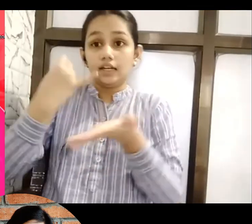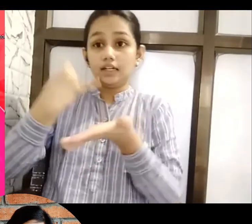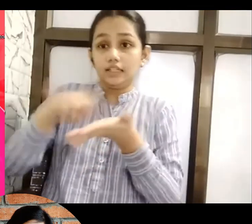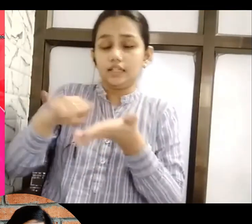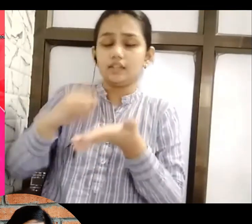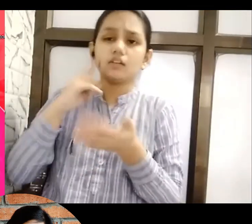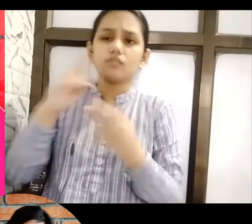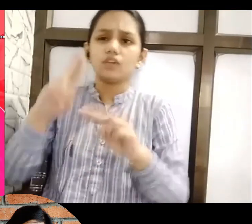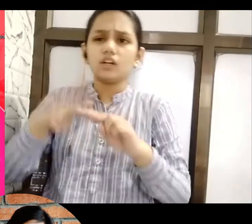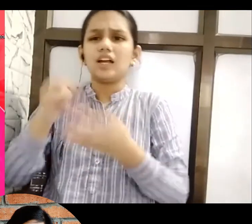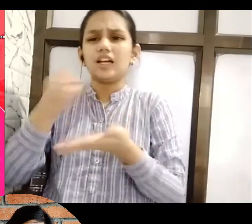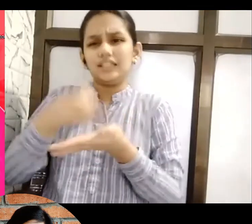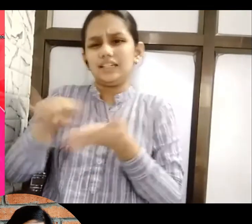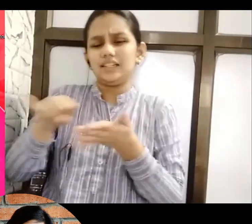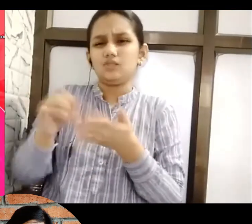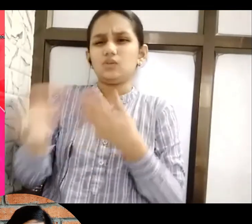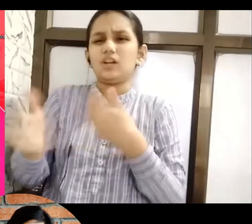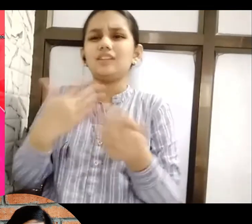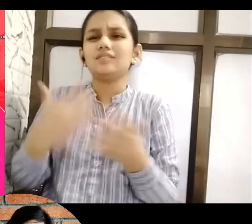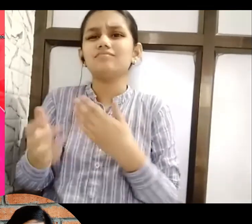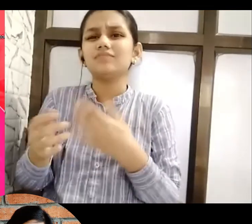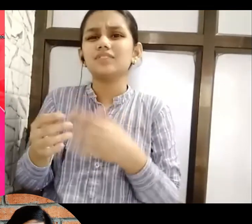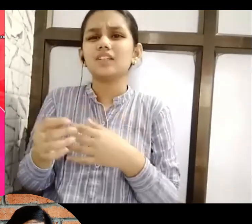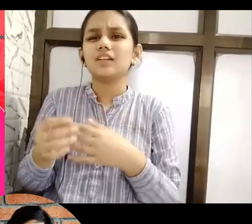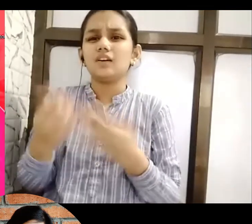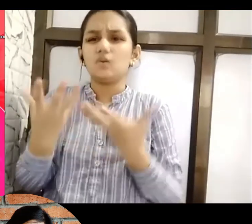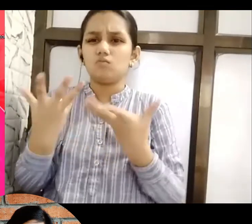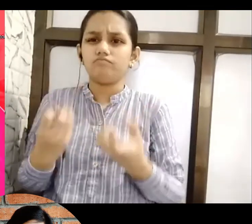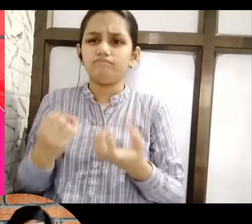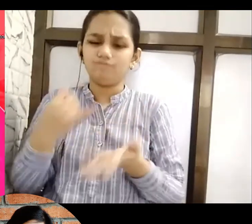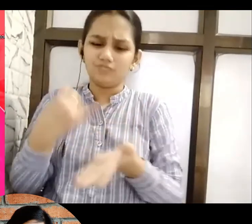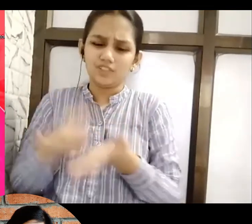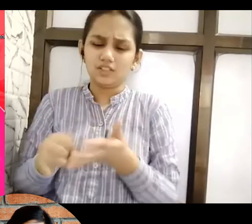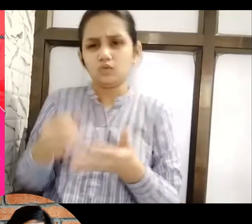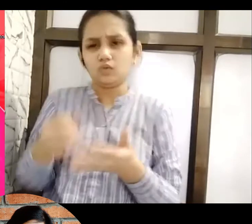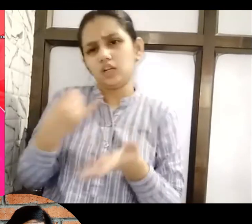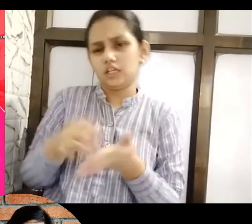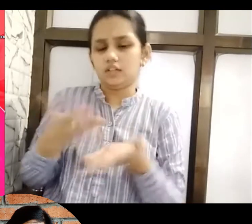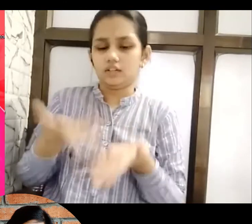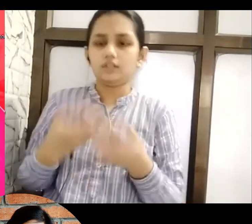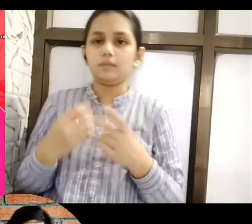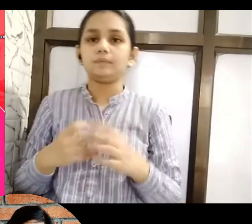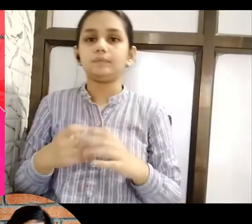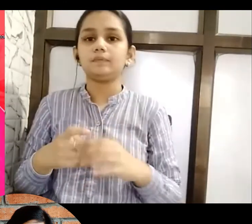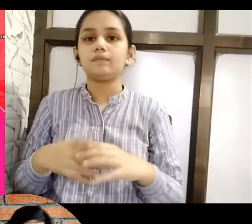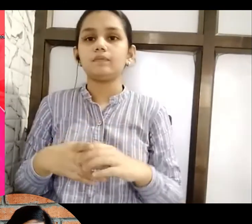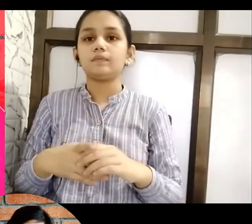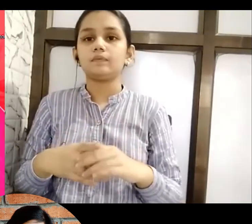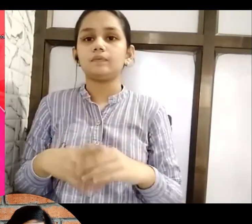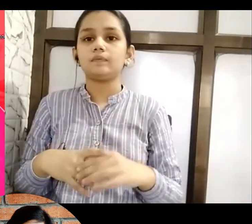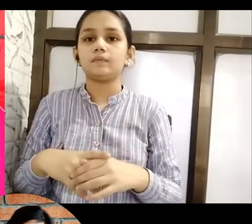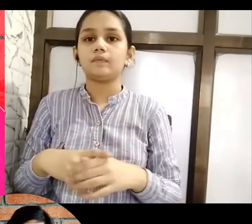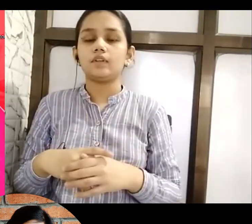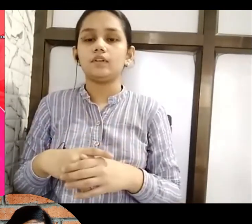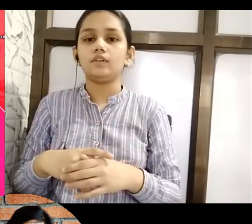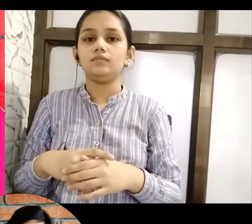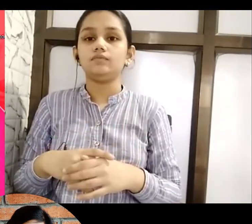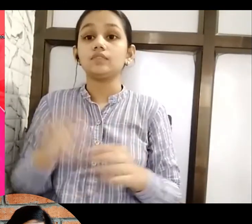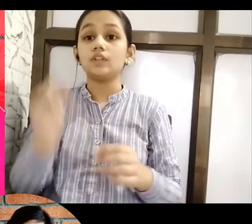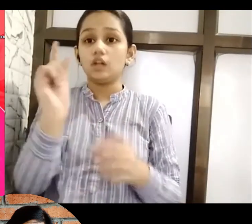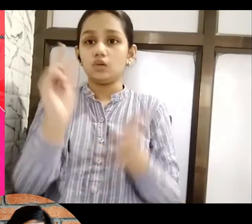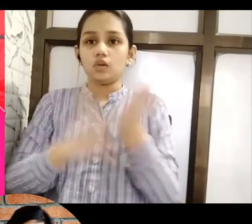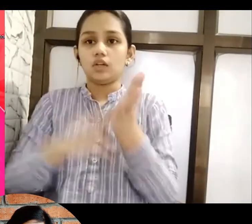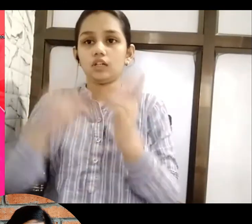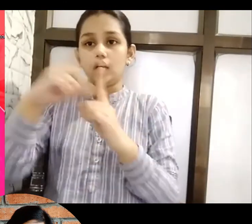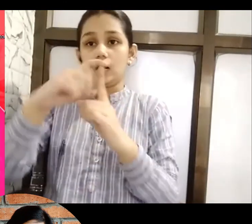delete something, I can delete something. Right? Something has been deleted. If I say undo, on top this